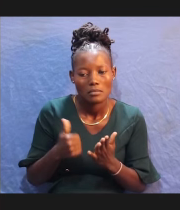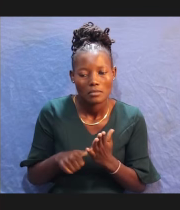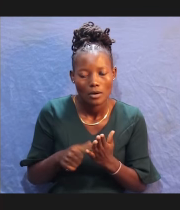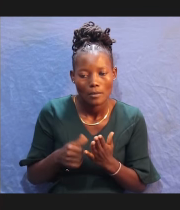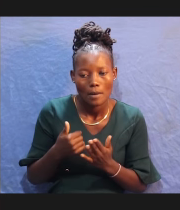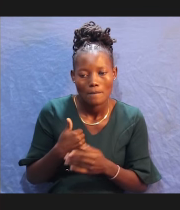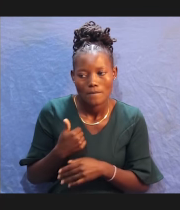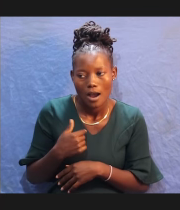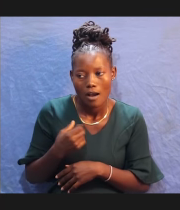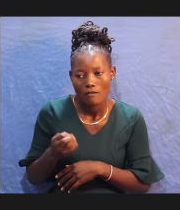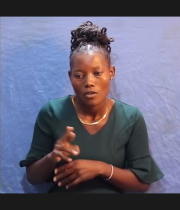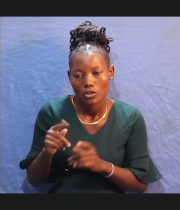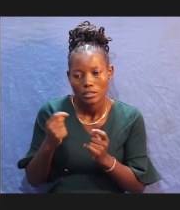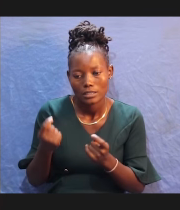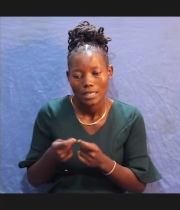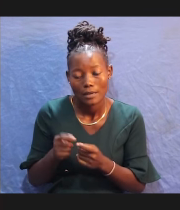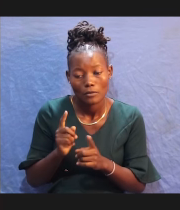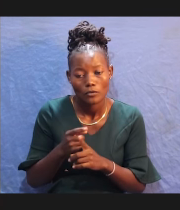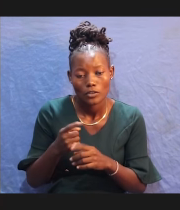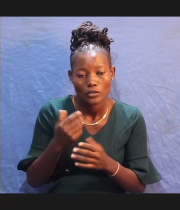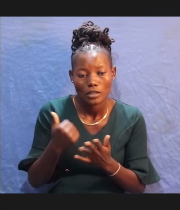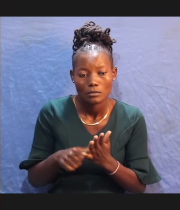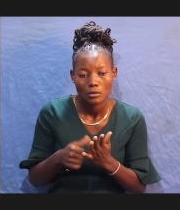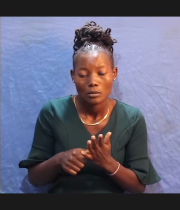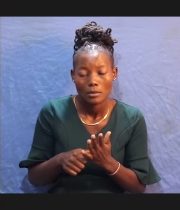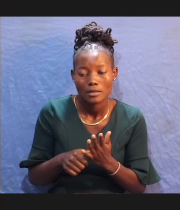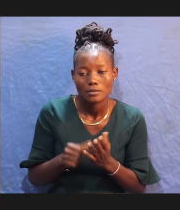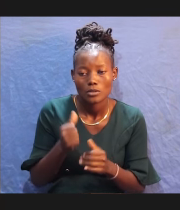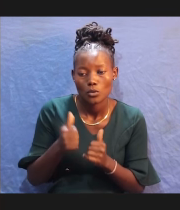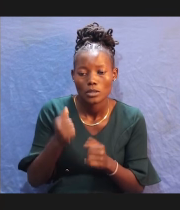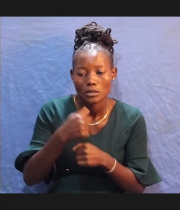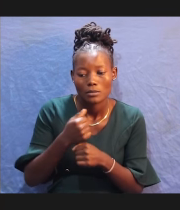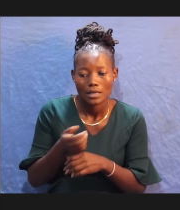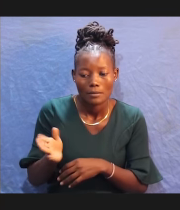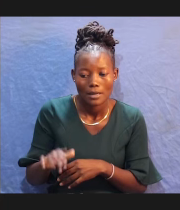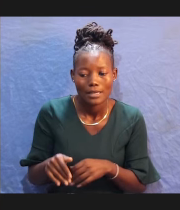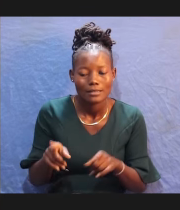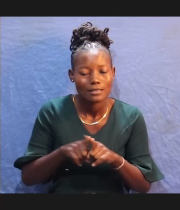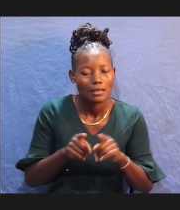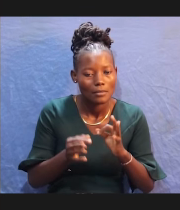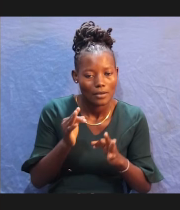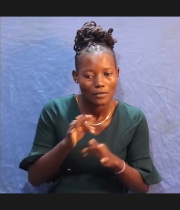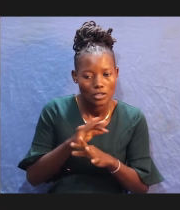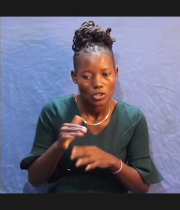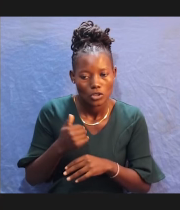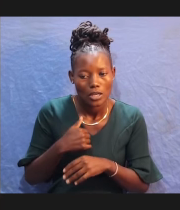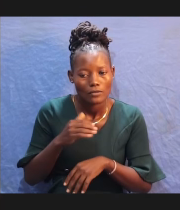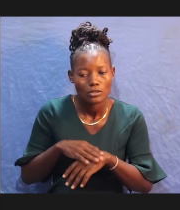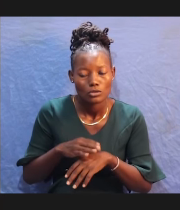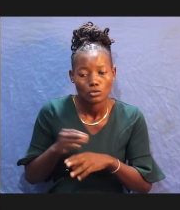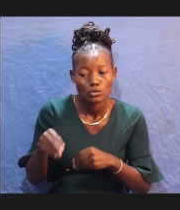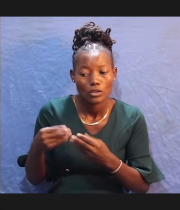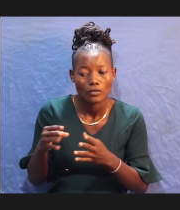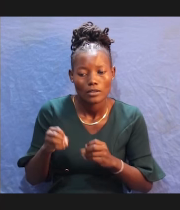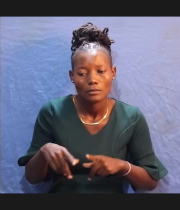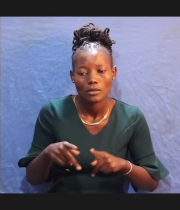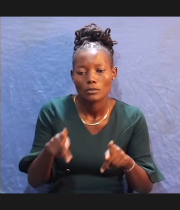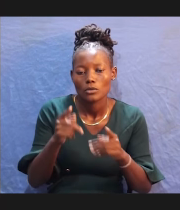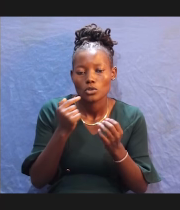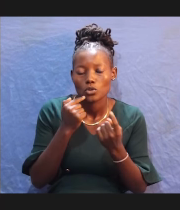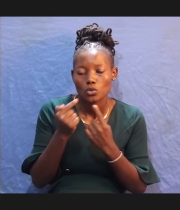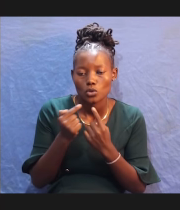he has some kind of other problem that he's late for. Even if he doesn't have, it's good to give them the opportunity to just speak